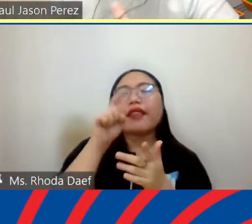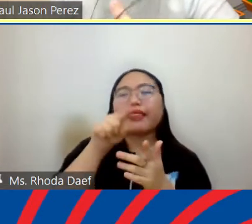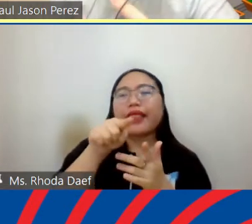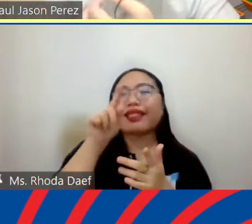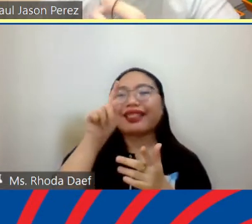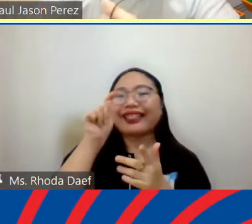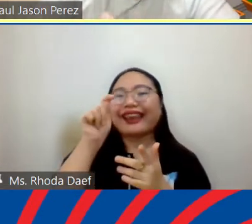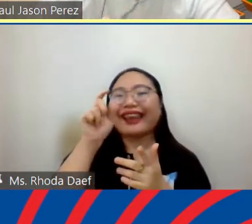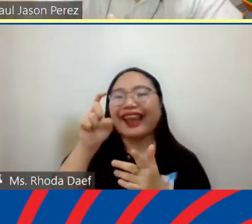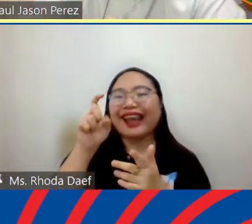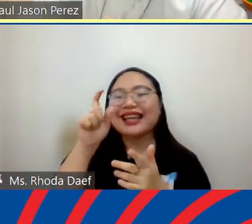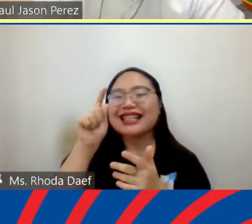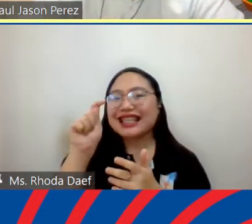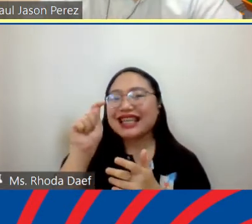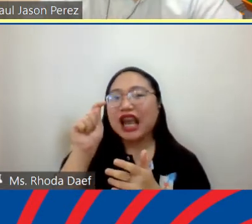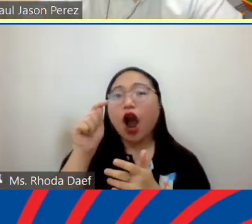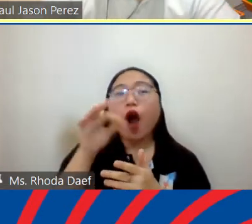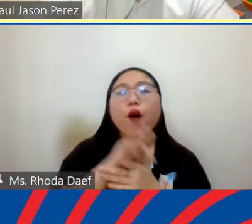.txt or